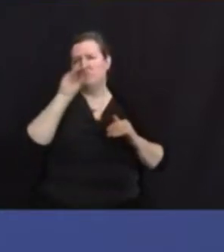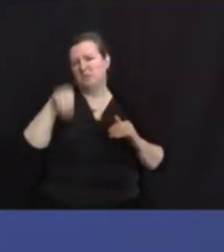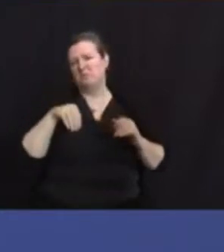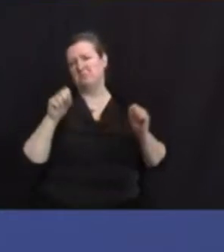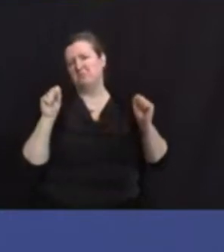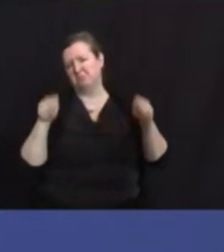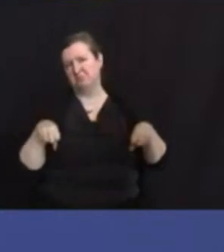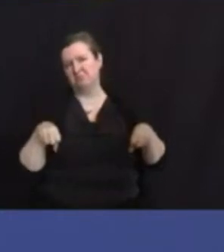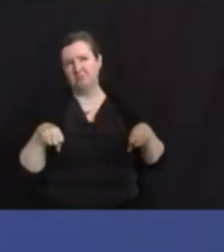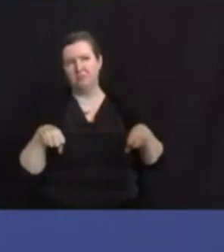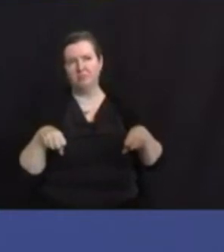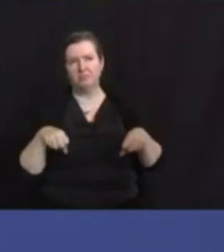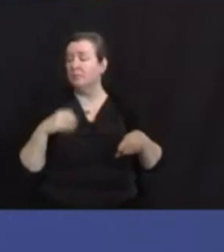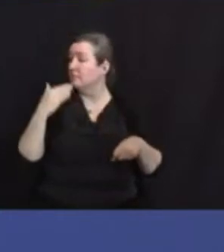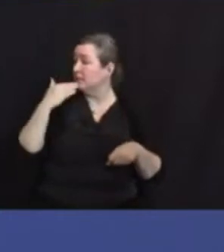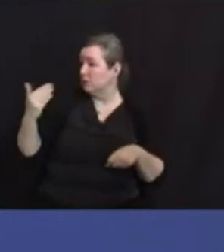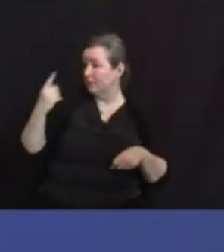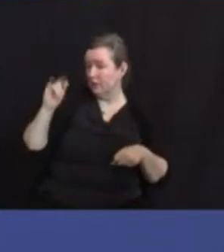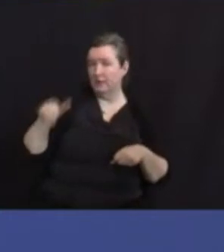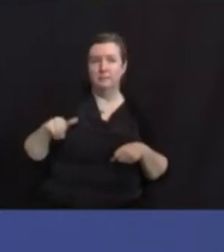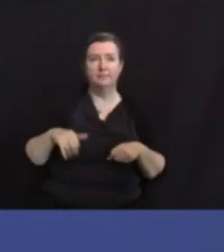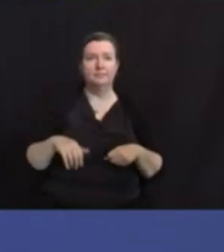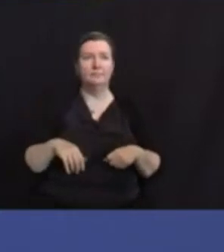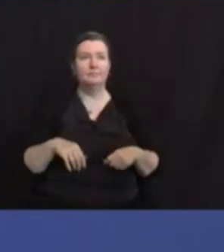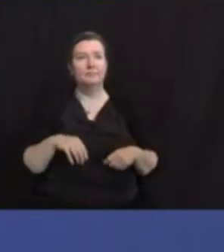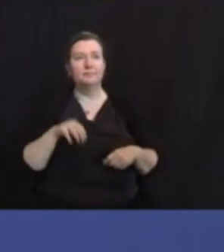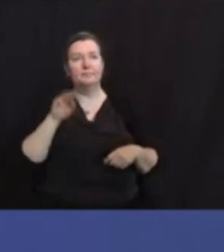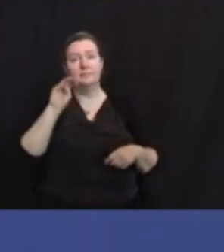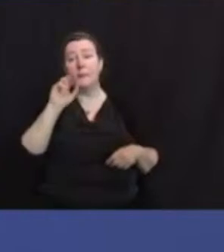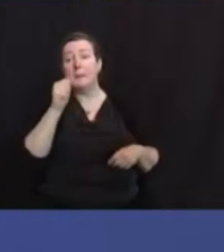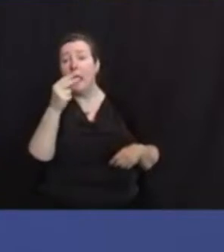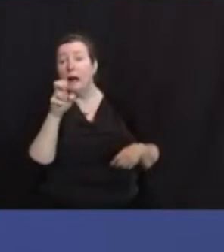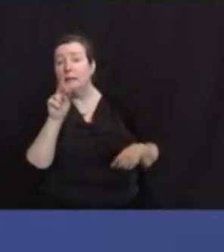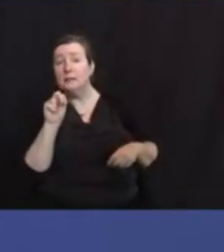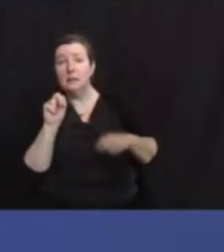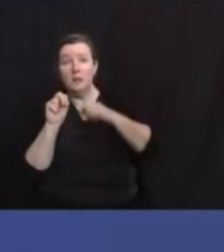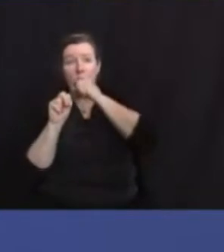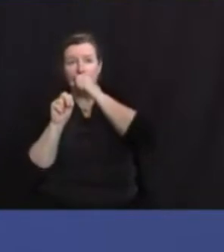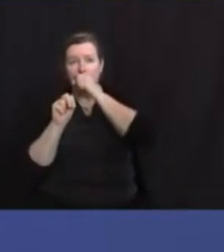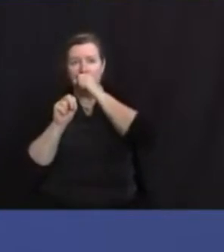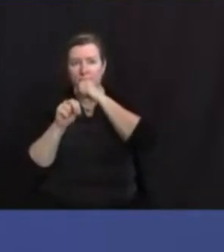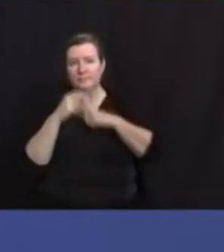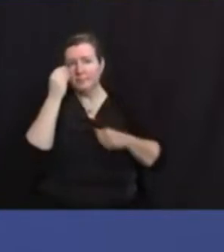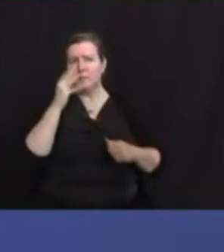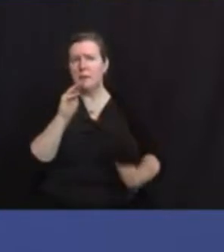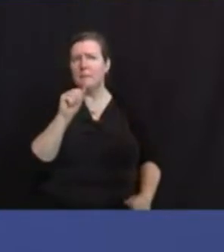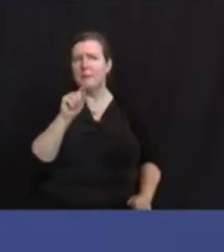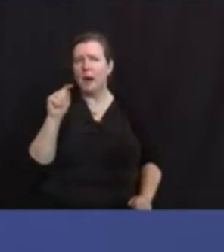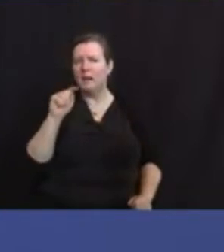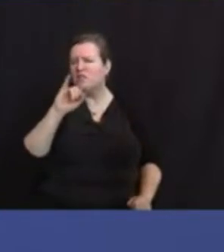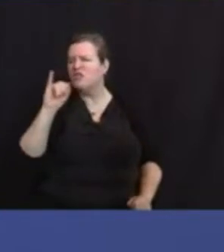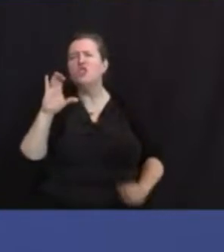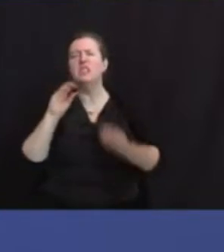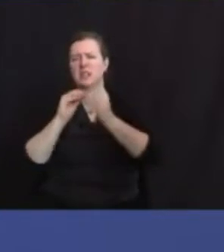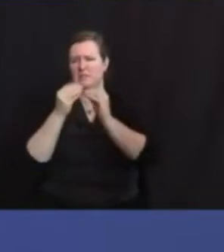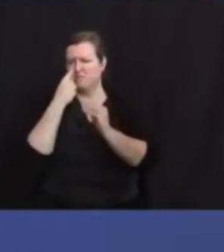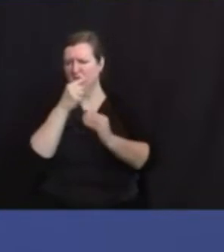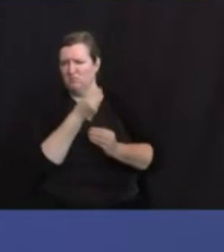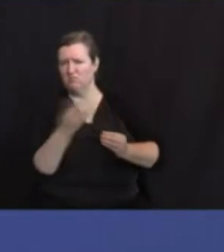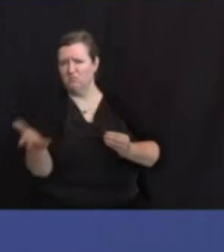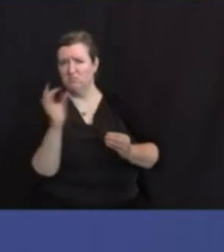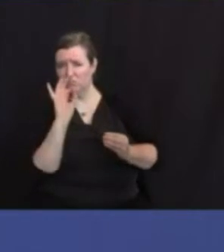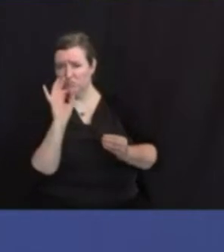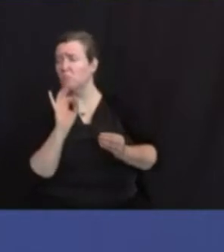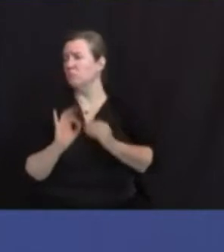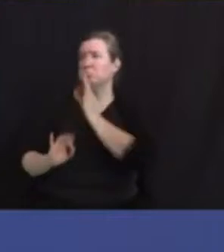Thank you for that. And Mahan, will you get back to Matt on the Jersey City numbers? Daniel, good afternoon, or good morning, rather. Hi, Governor. Good